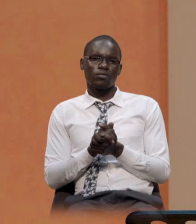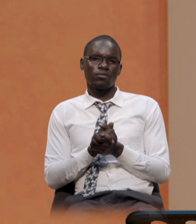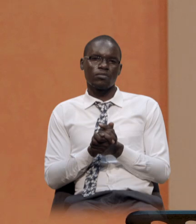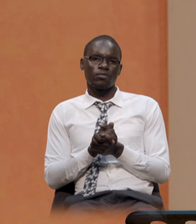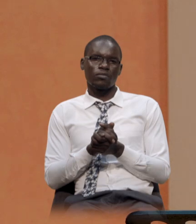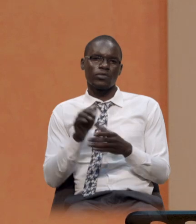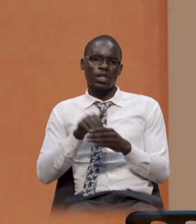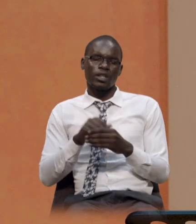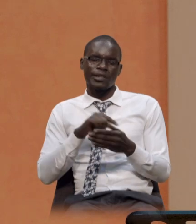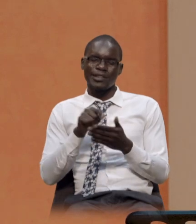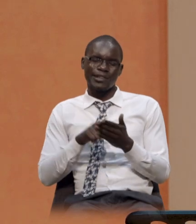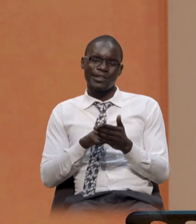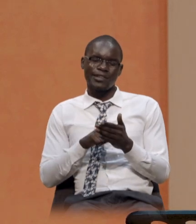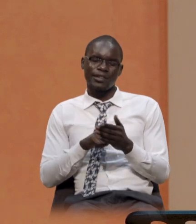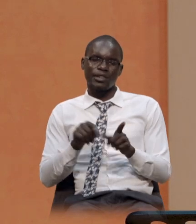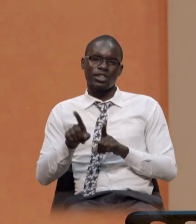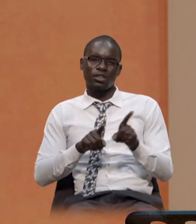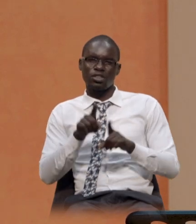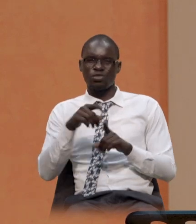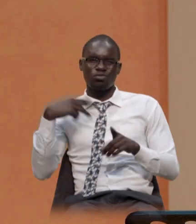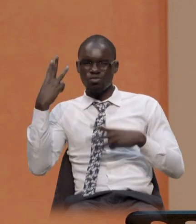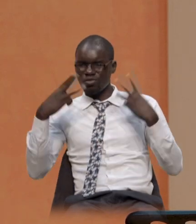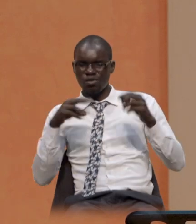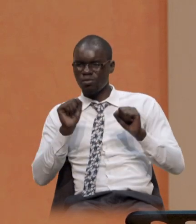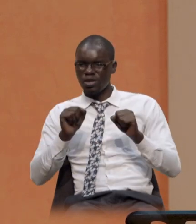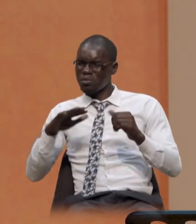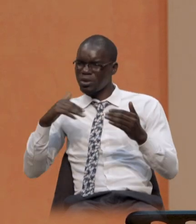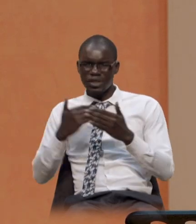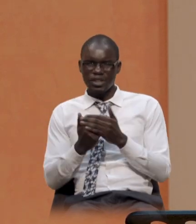Na katika safari hii unashangaa utawahi fika.